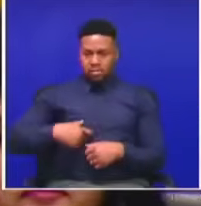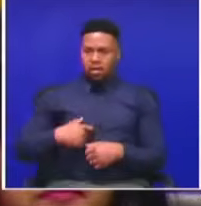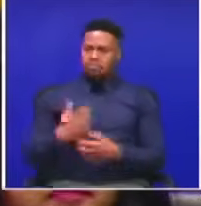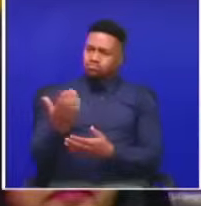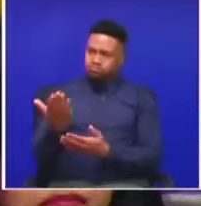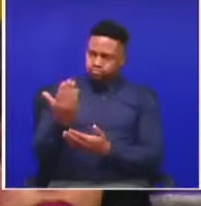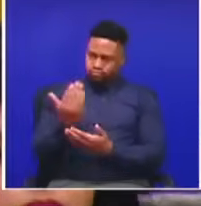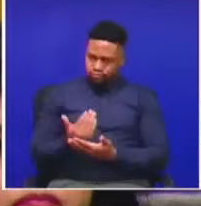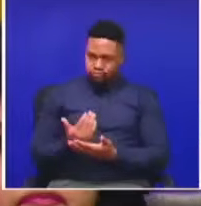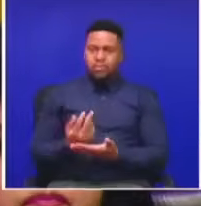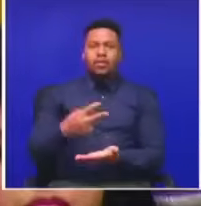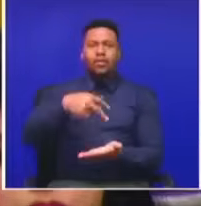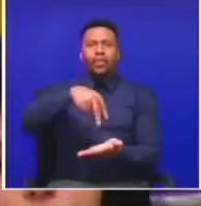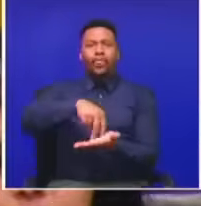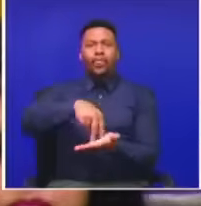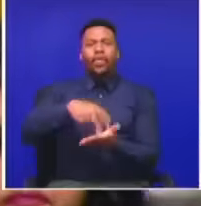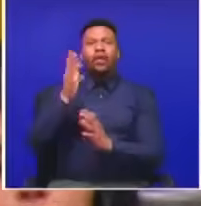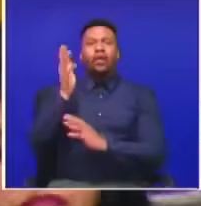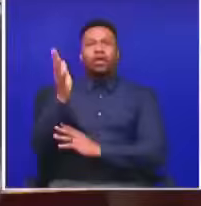podium to answer the question too.